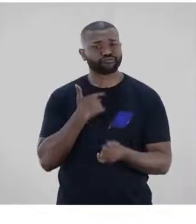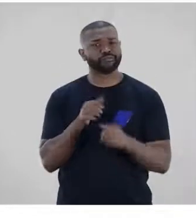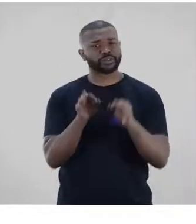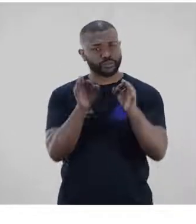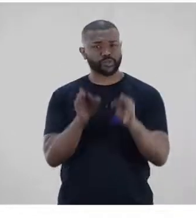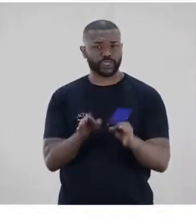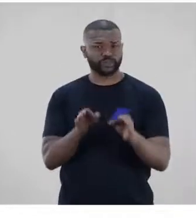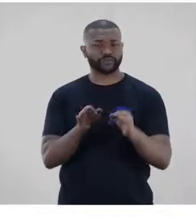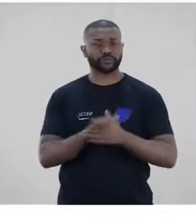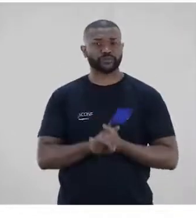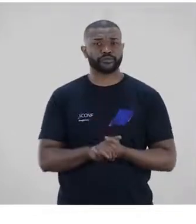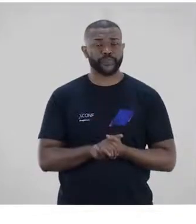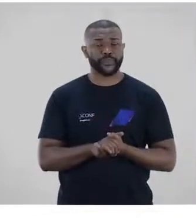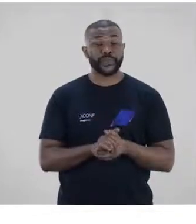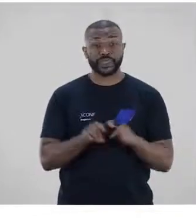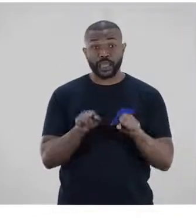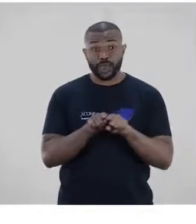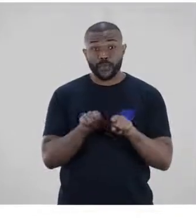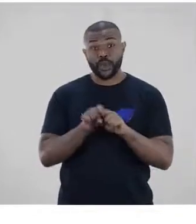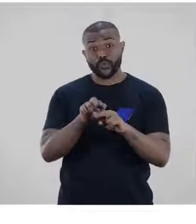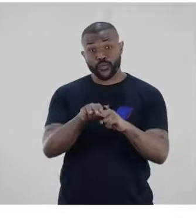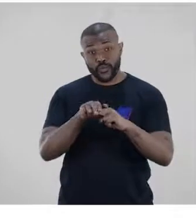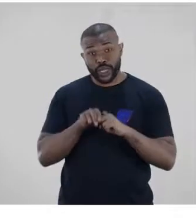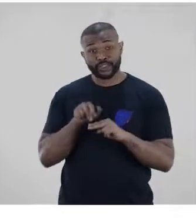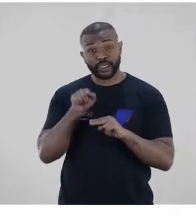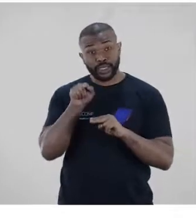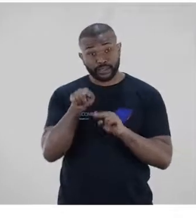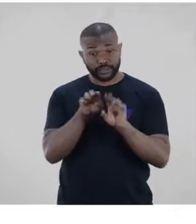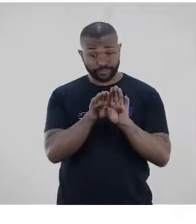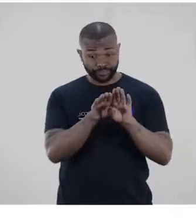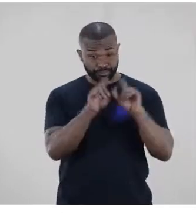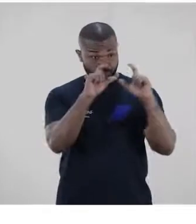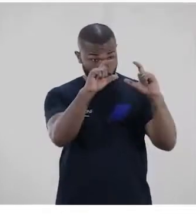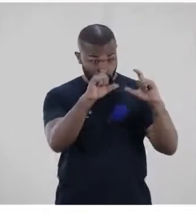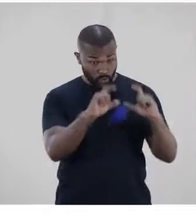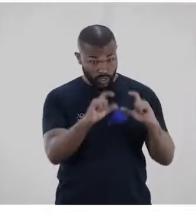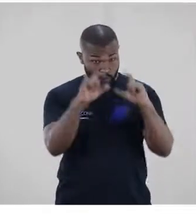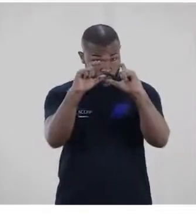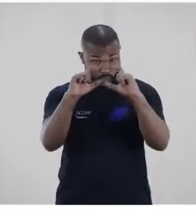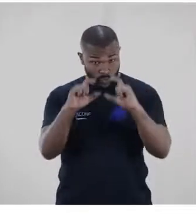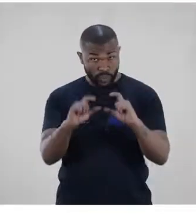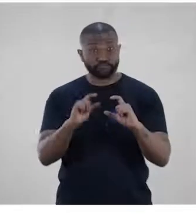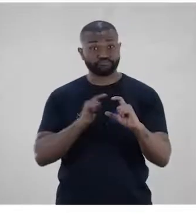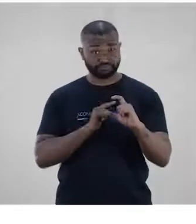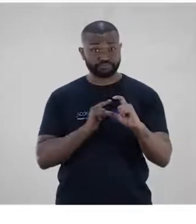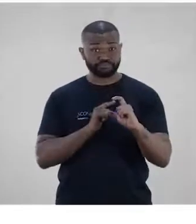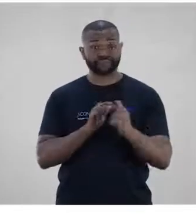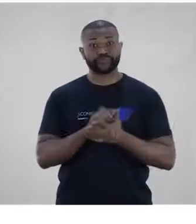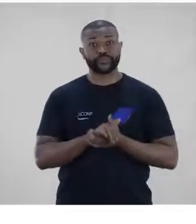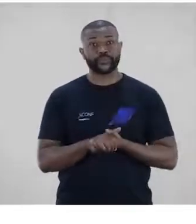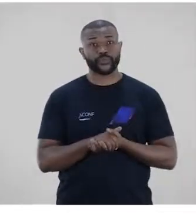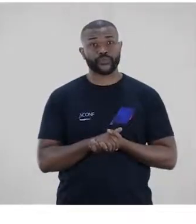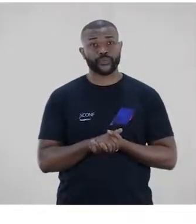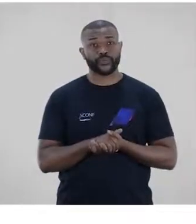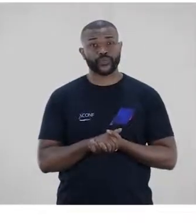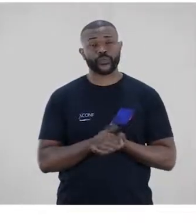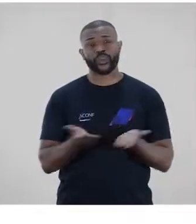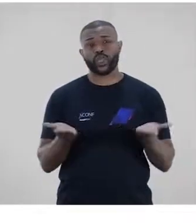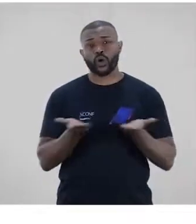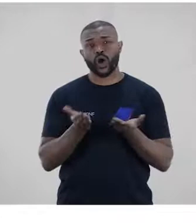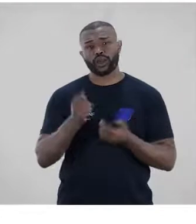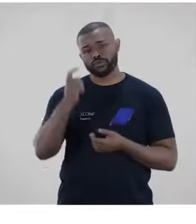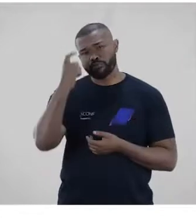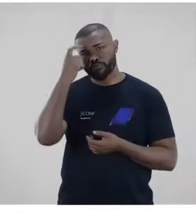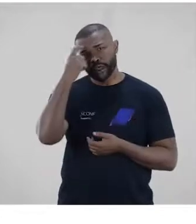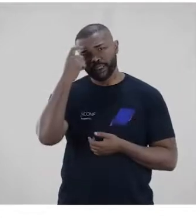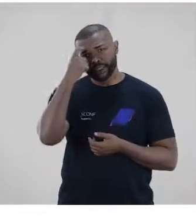kind of ports, through the output ports. Move away from this idea of hydrating the lake or creating